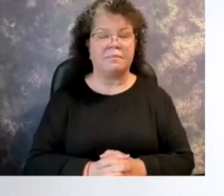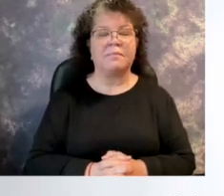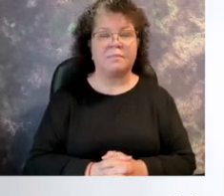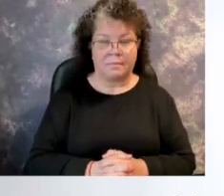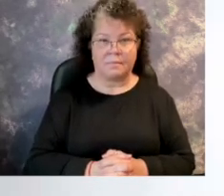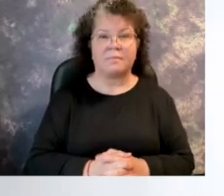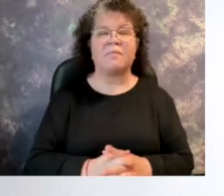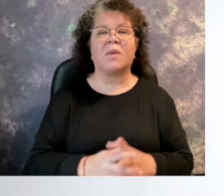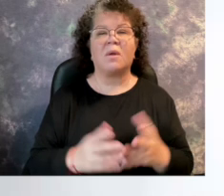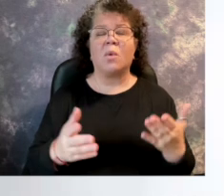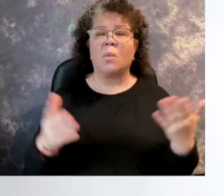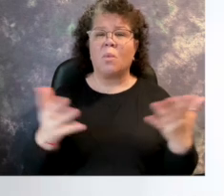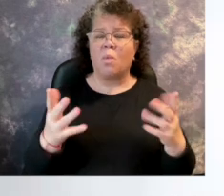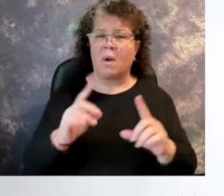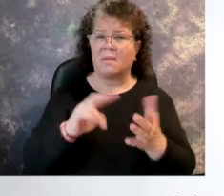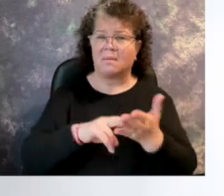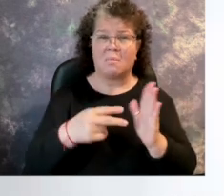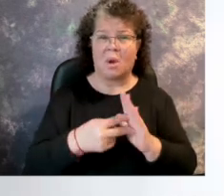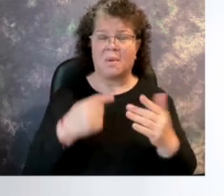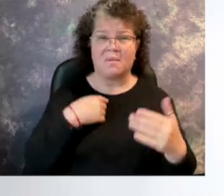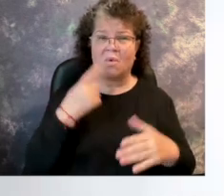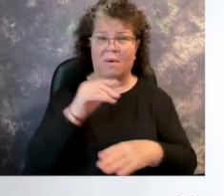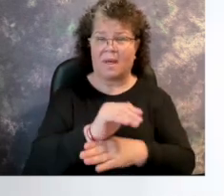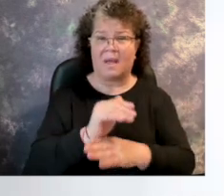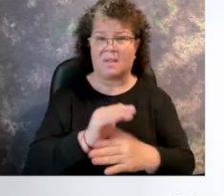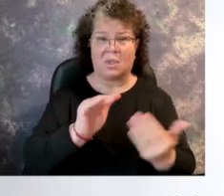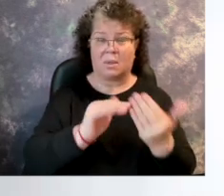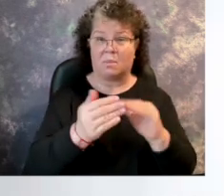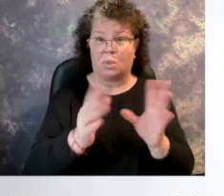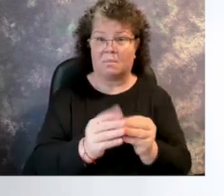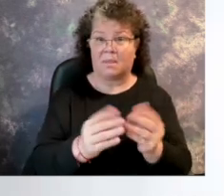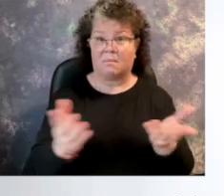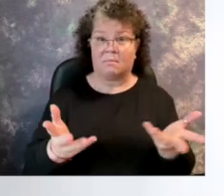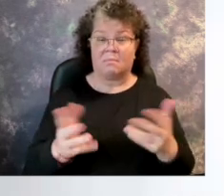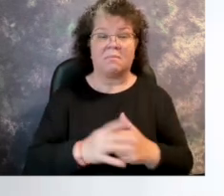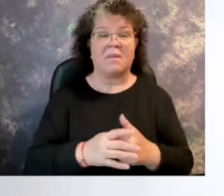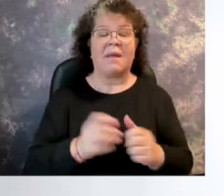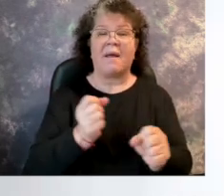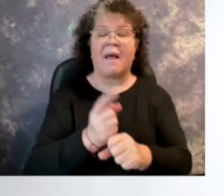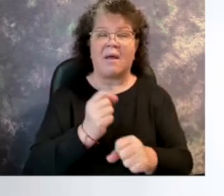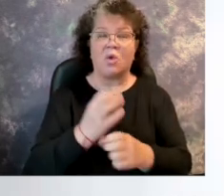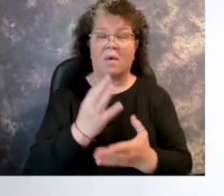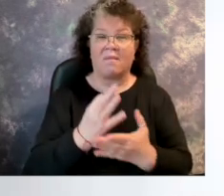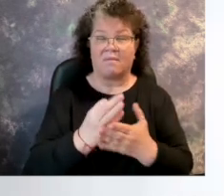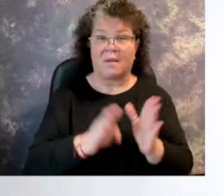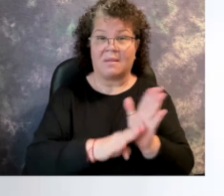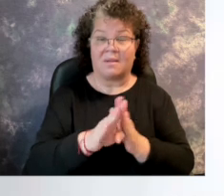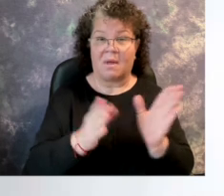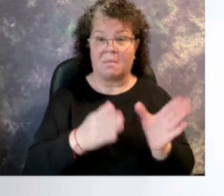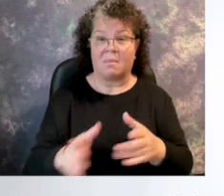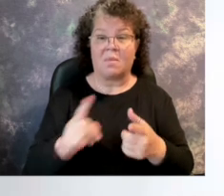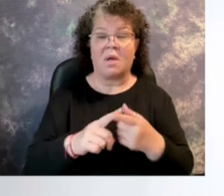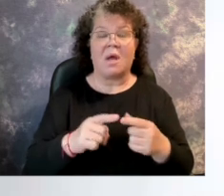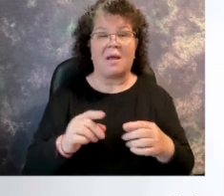So what is the purpose of an evening community meeting? Our annual funding plan development process involves daytime